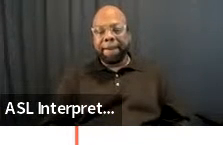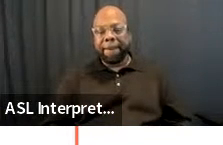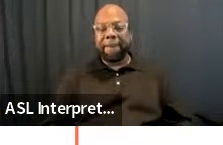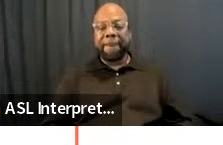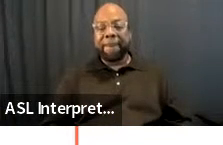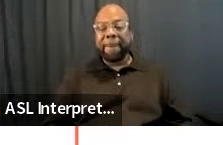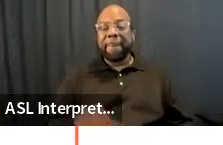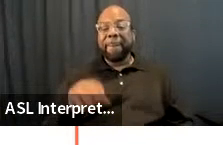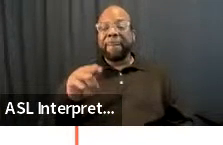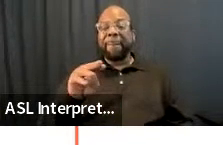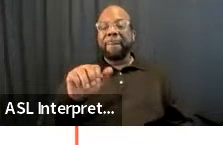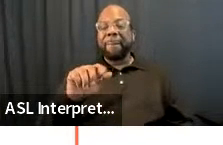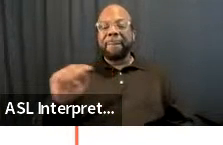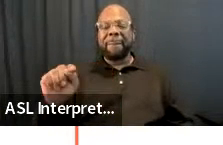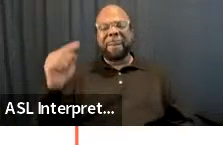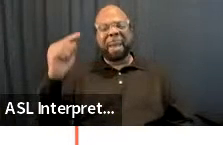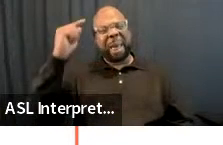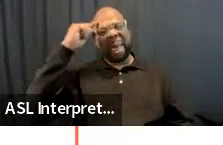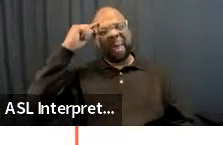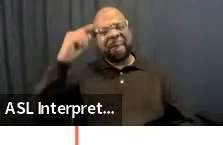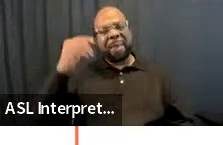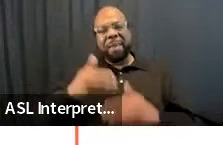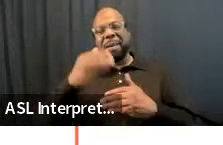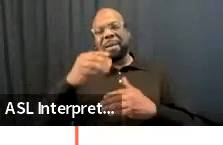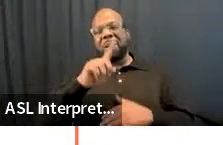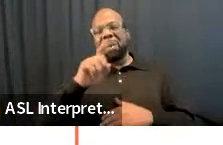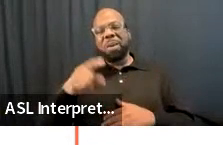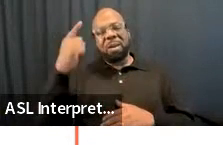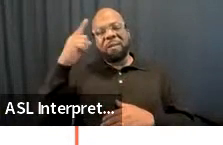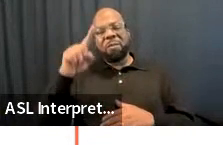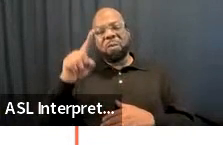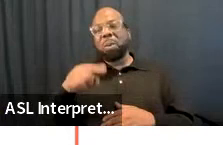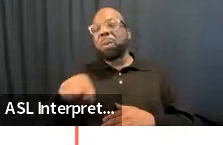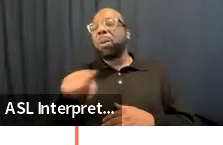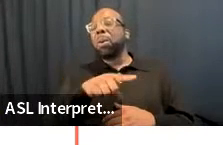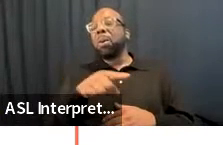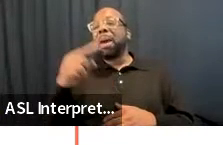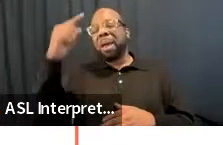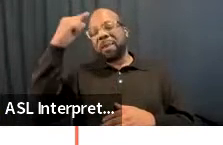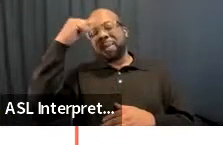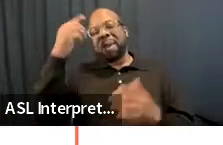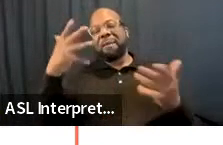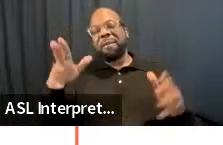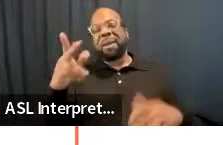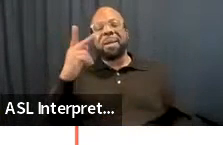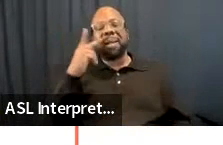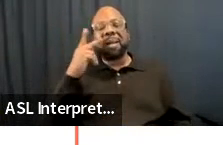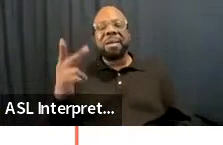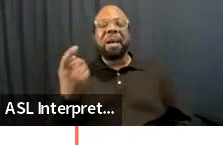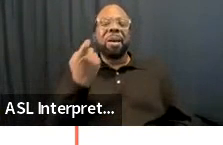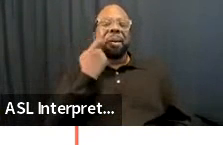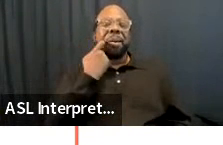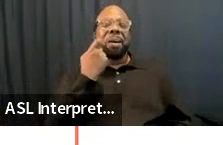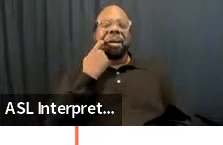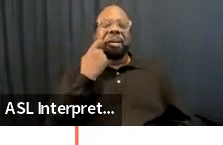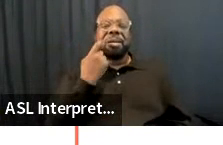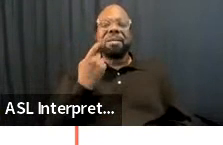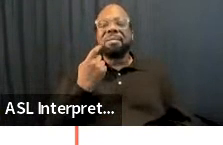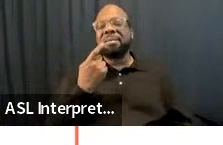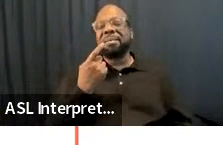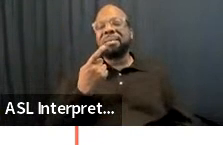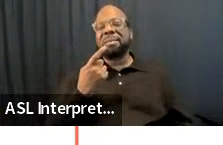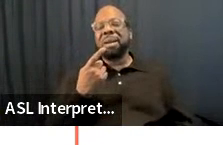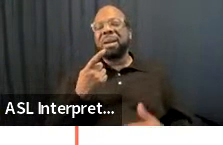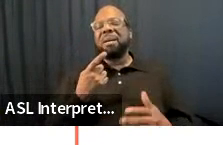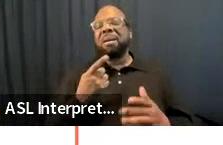Matt, I think this next question is going to be for you. Hopefully you've seen it, a recent article in the Patch